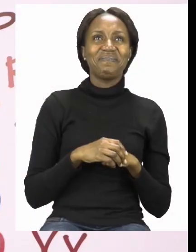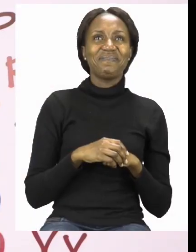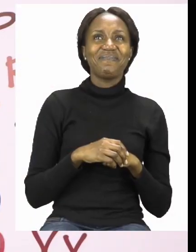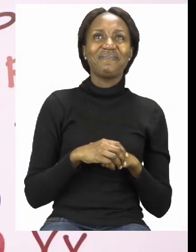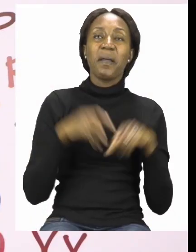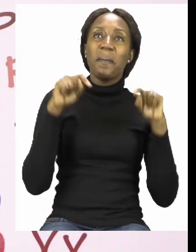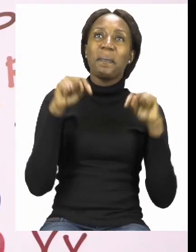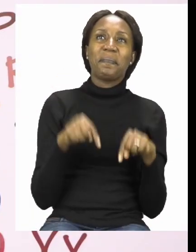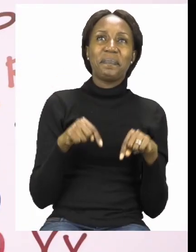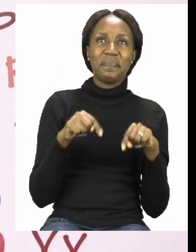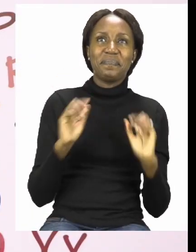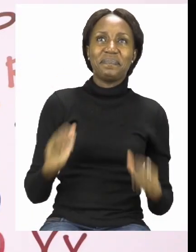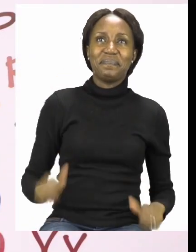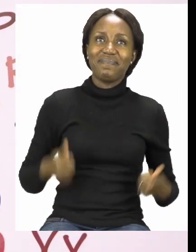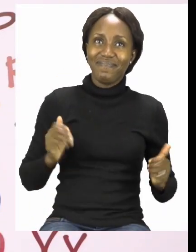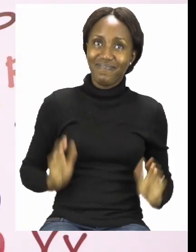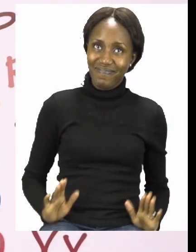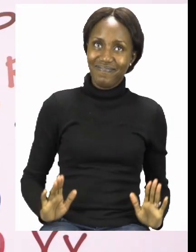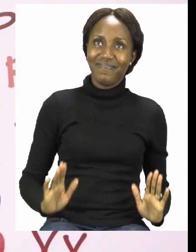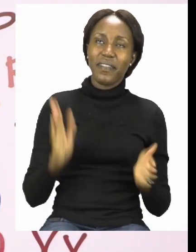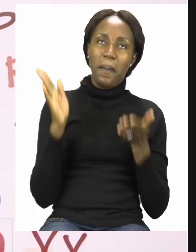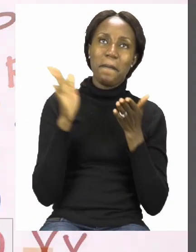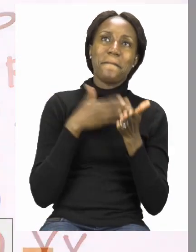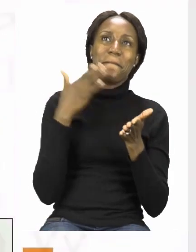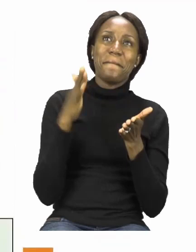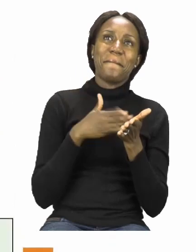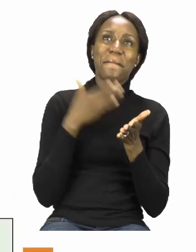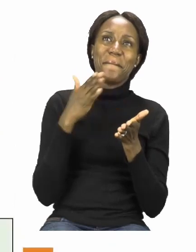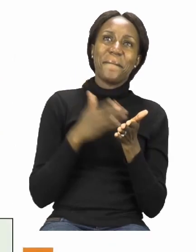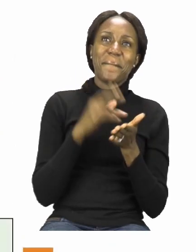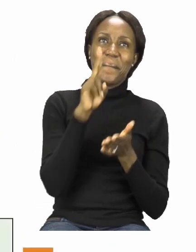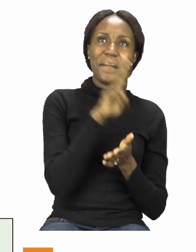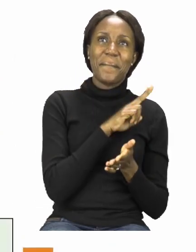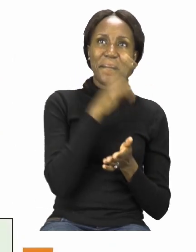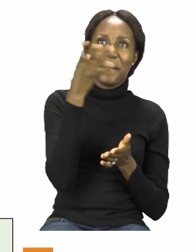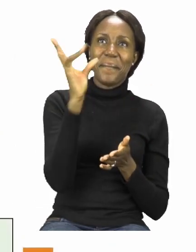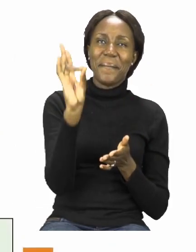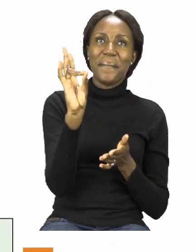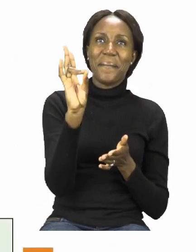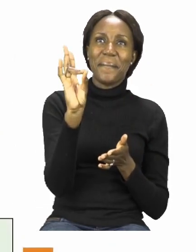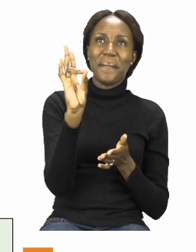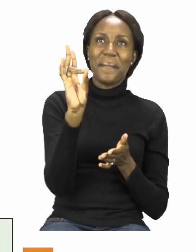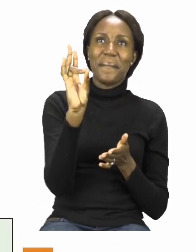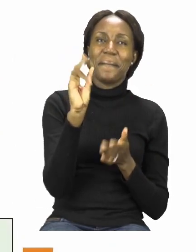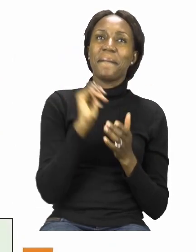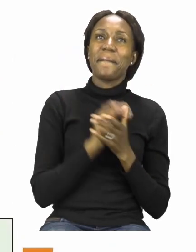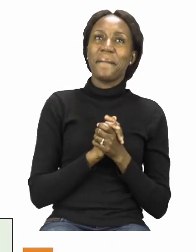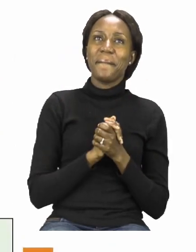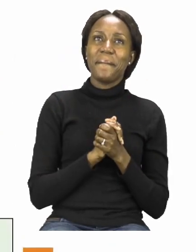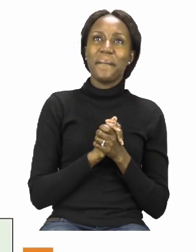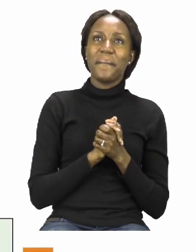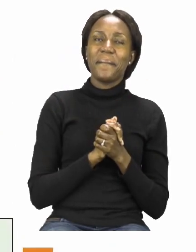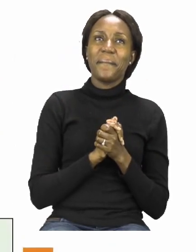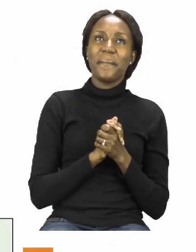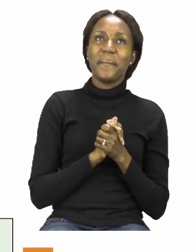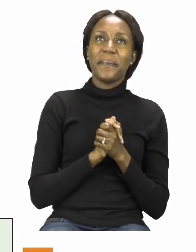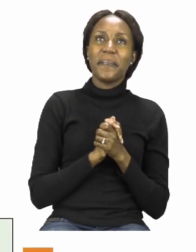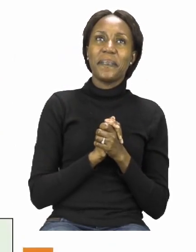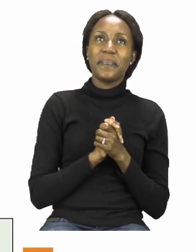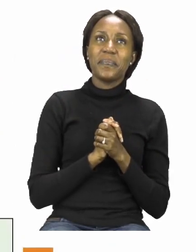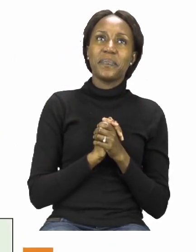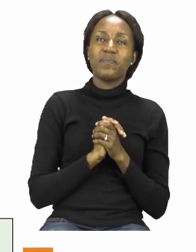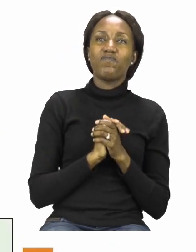Now, boys and girls, let's all turn to page 27. On page 27, we are going to be